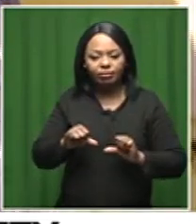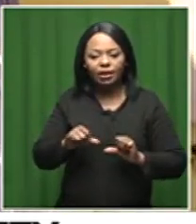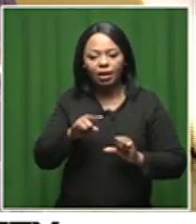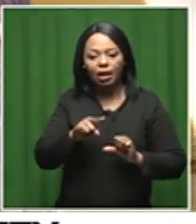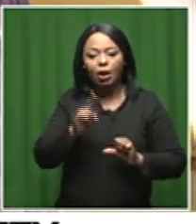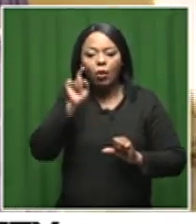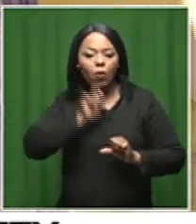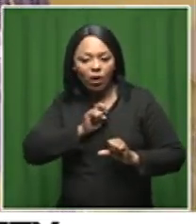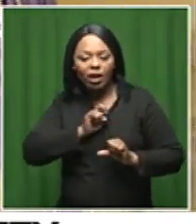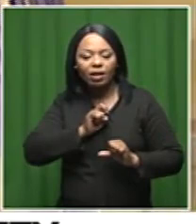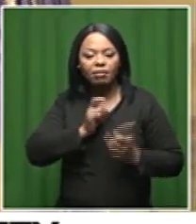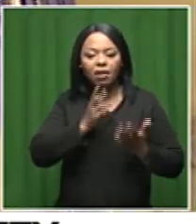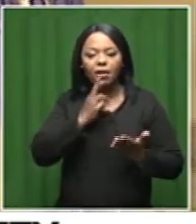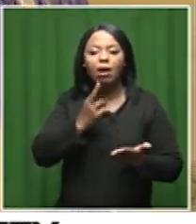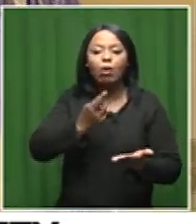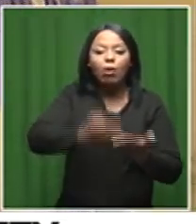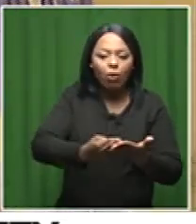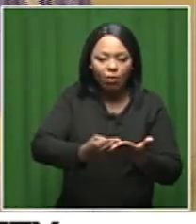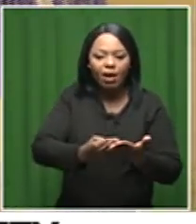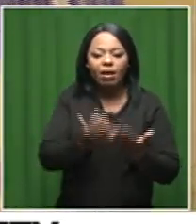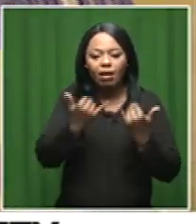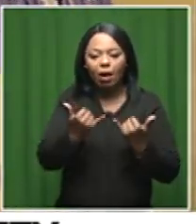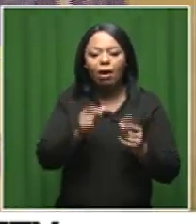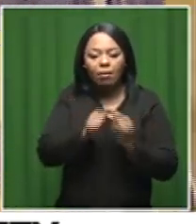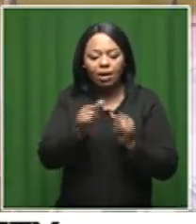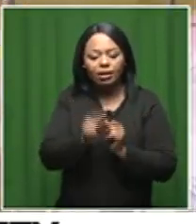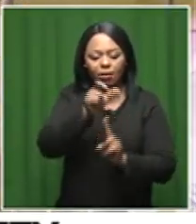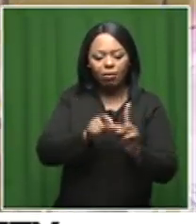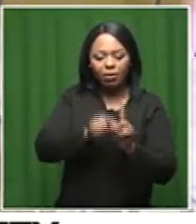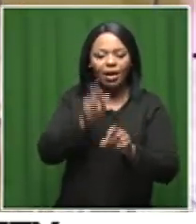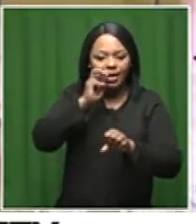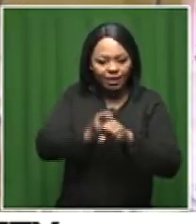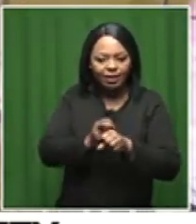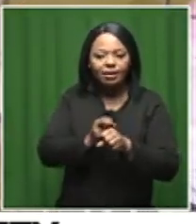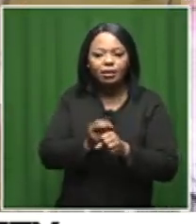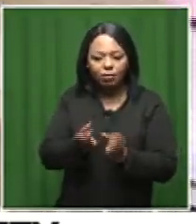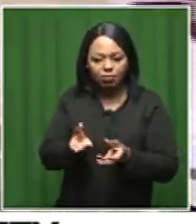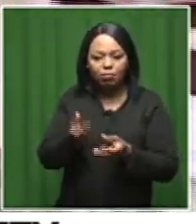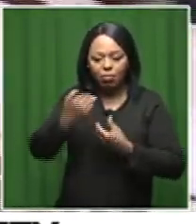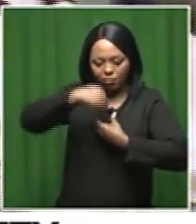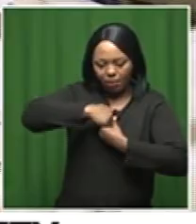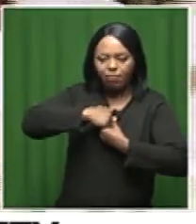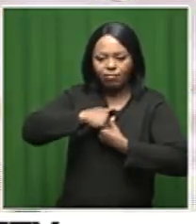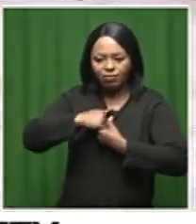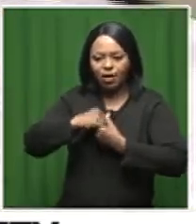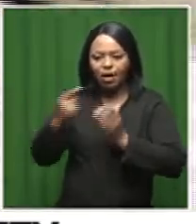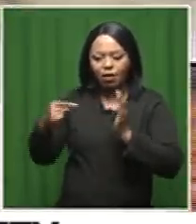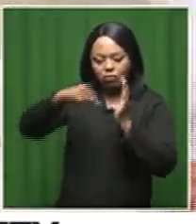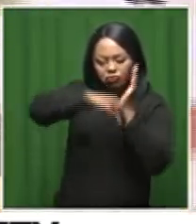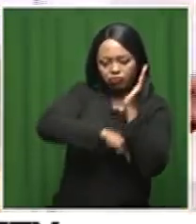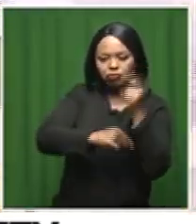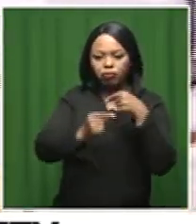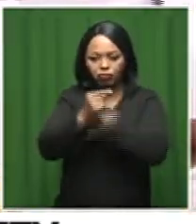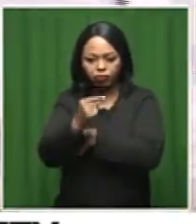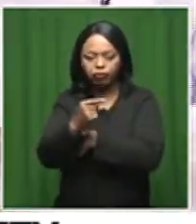is where we recommend that they should receive a stem cell transplant, because they indeed have